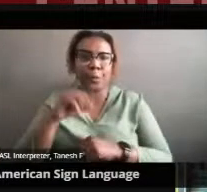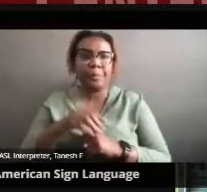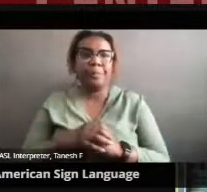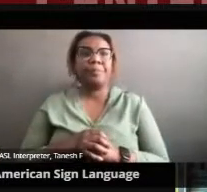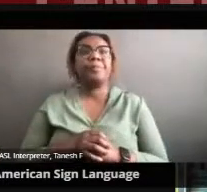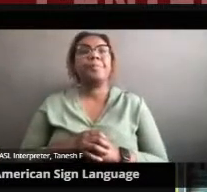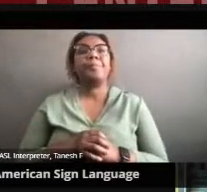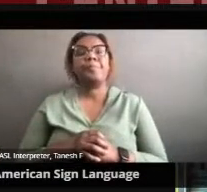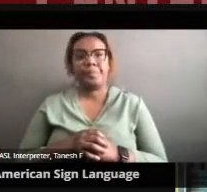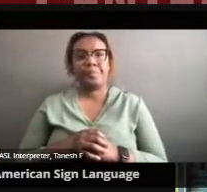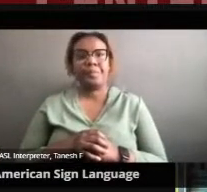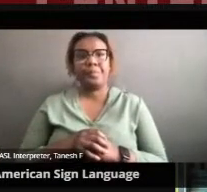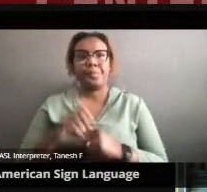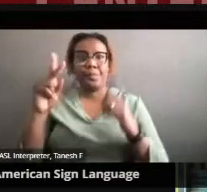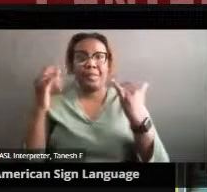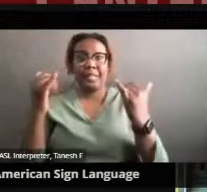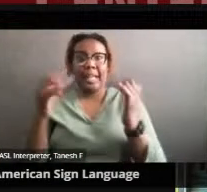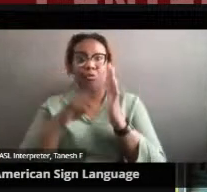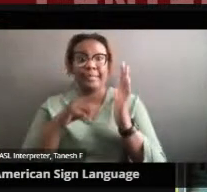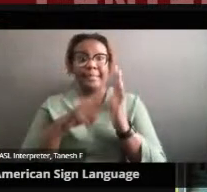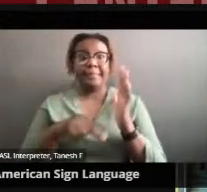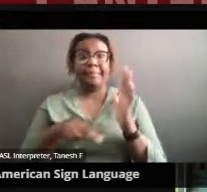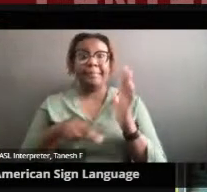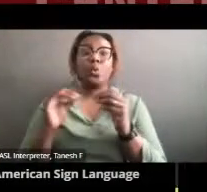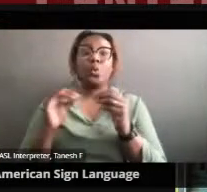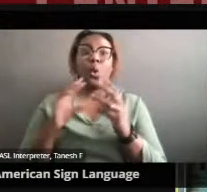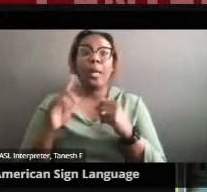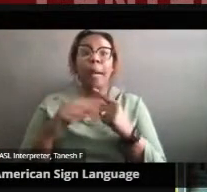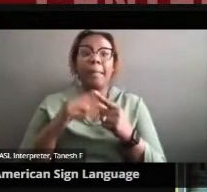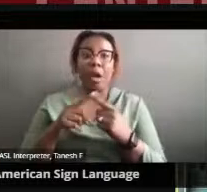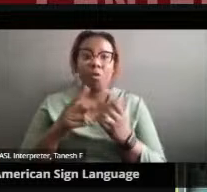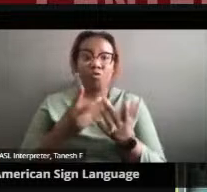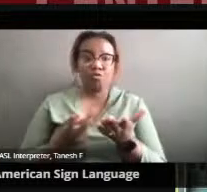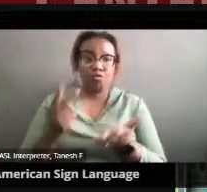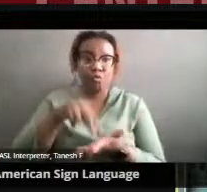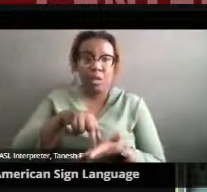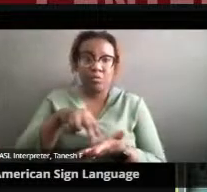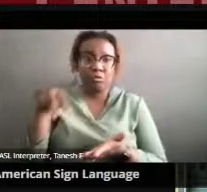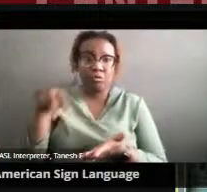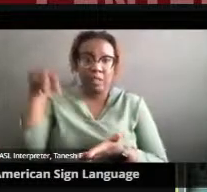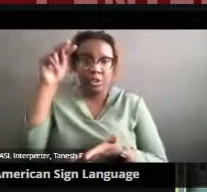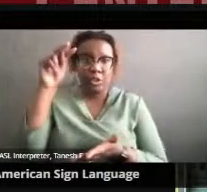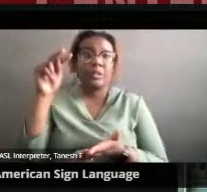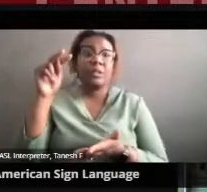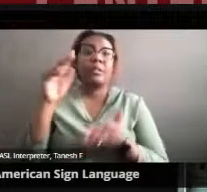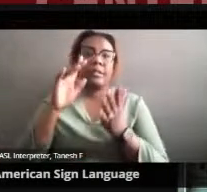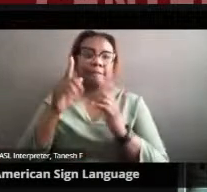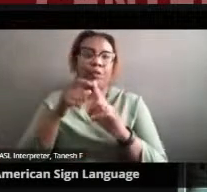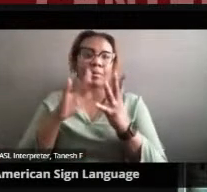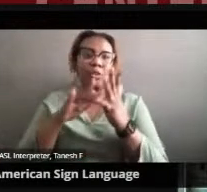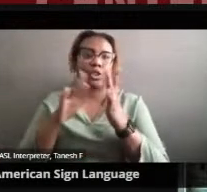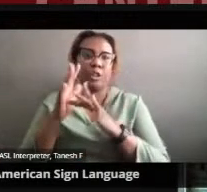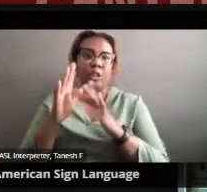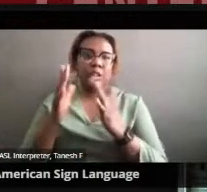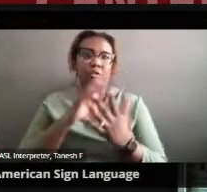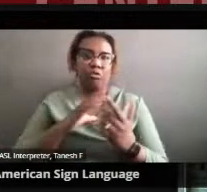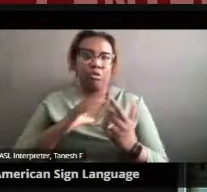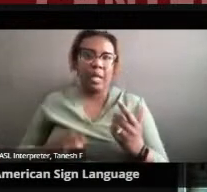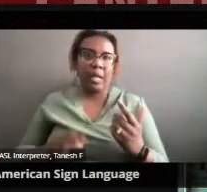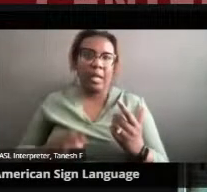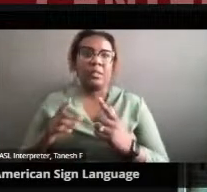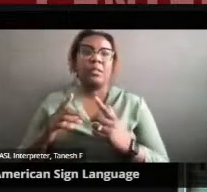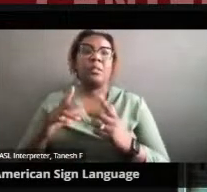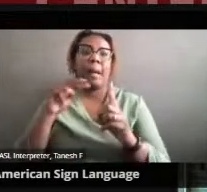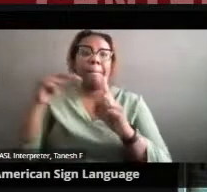the resurrection of Jesus Christ as told by Matthew and Mark